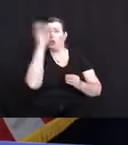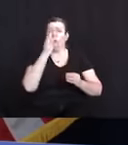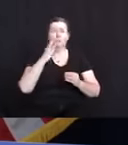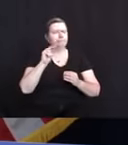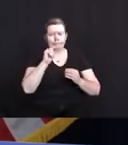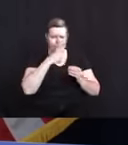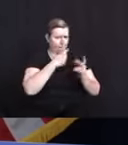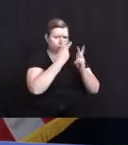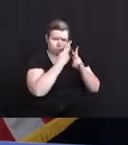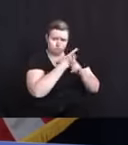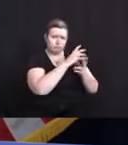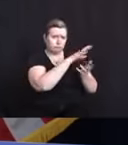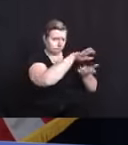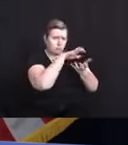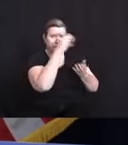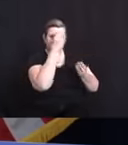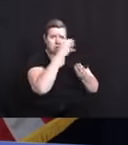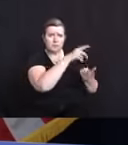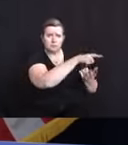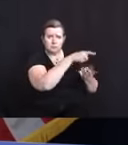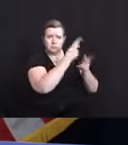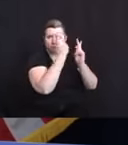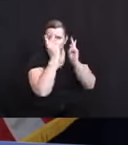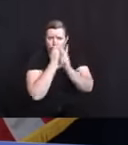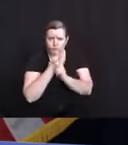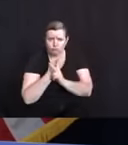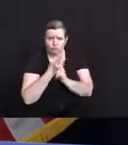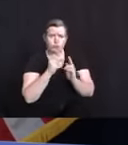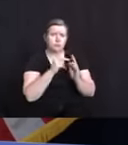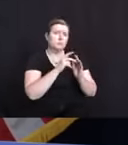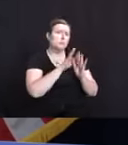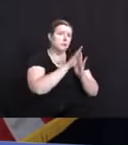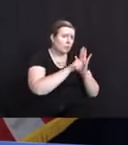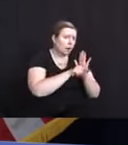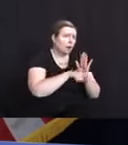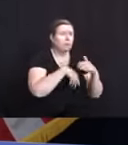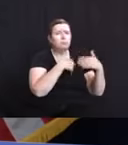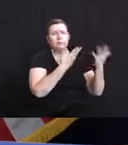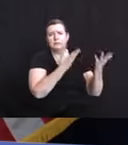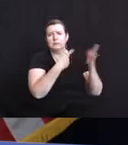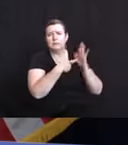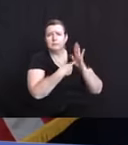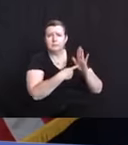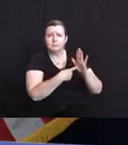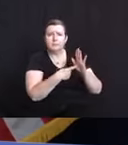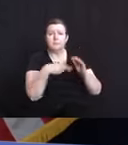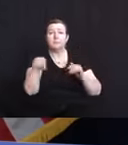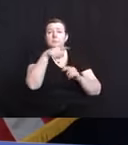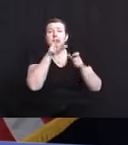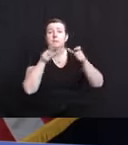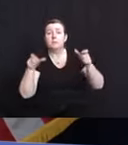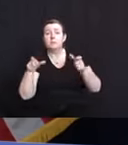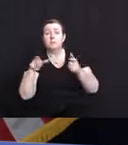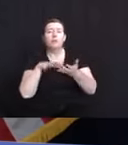the RT for a given time. It takes into account things like the susceptible population.